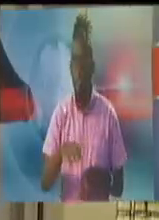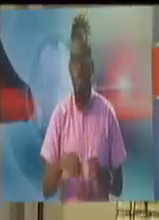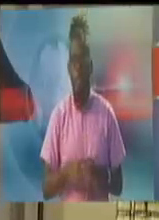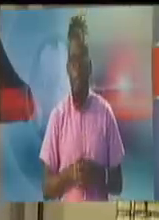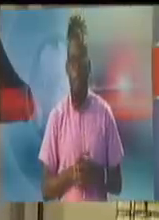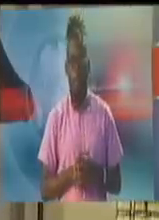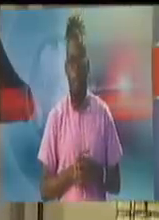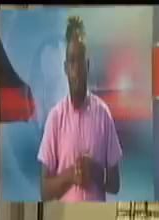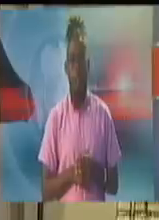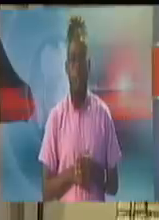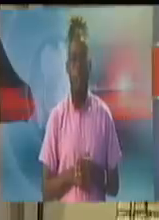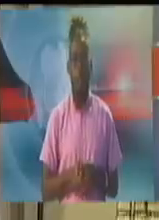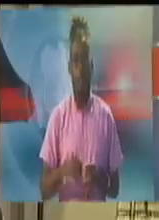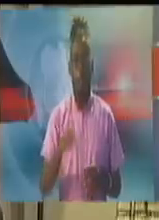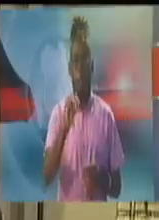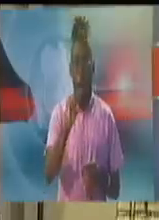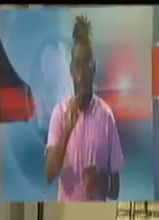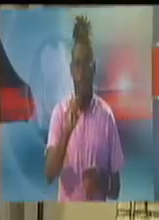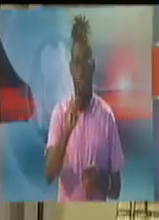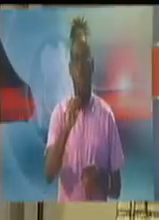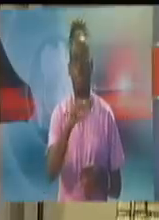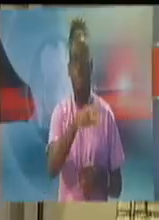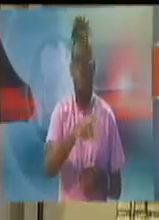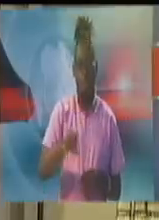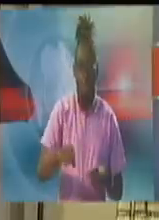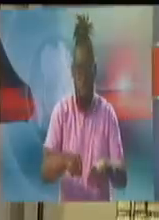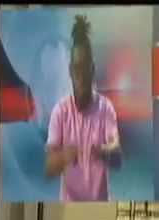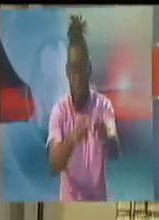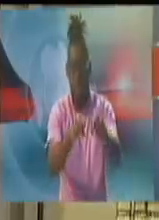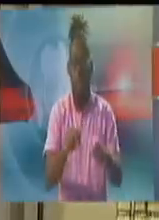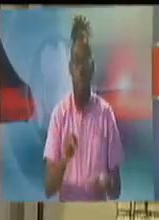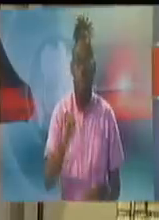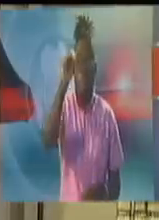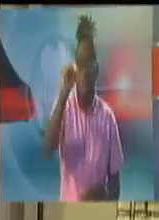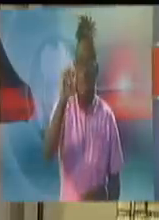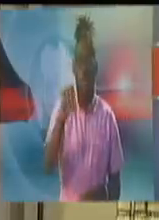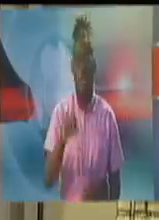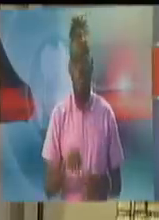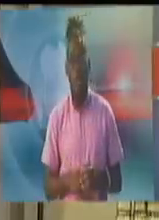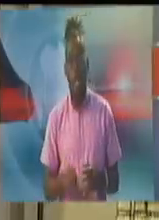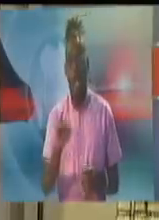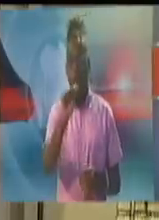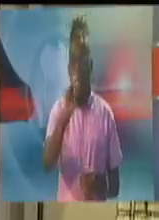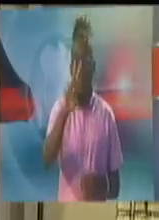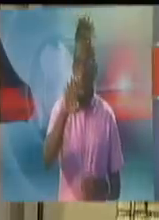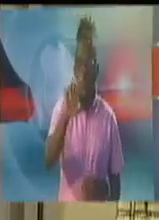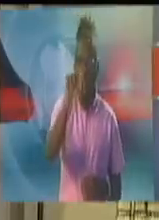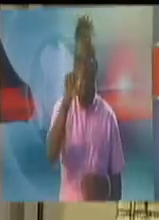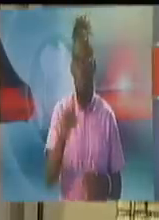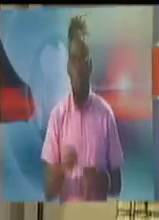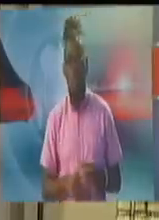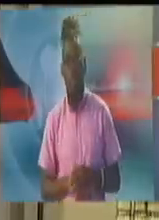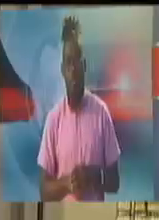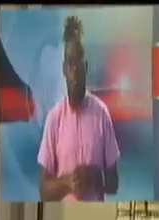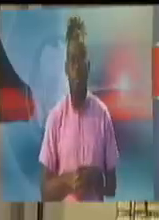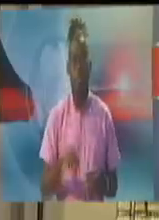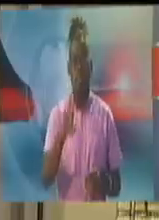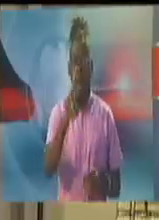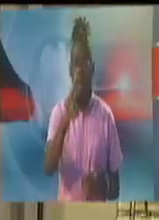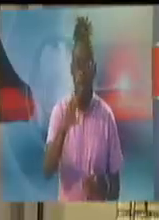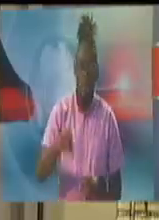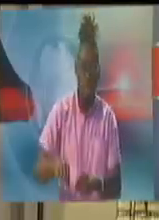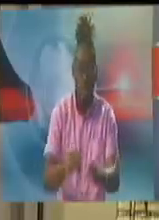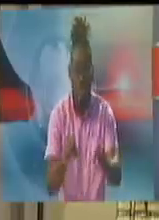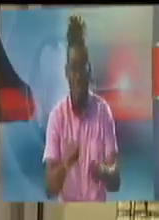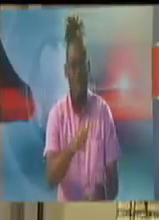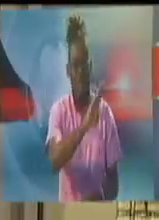Singh Street, Northern Avenue, Ramrup Drive, Ramfell Street. Minister, just give them the